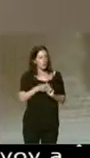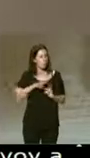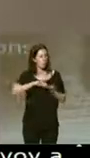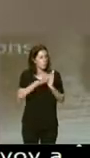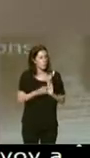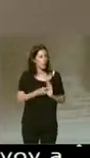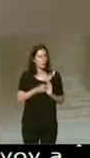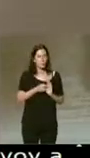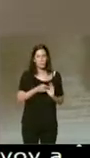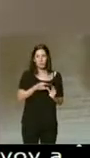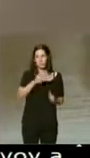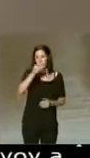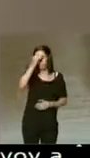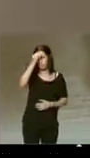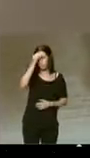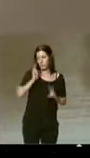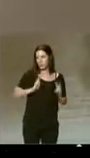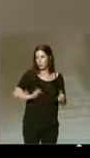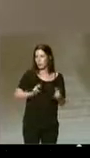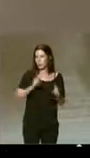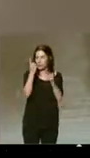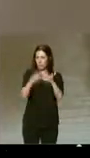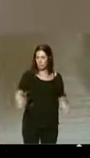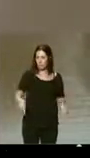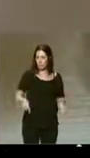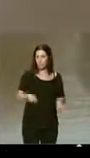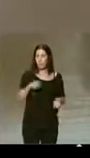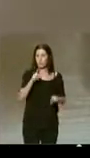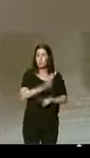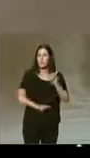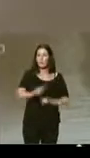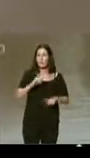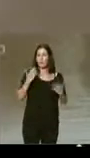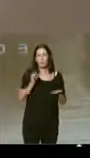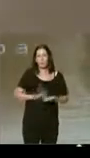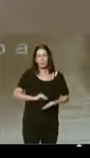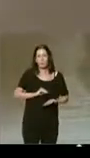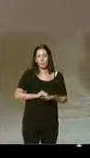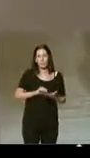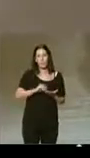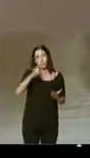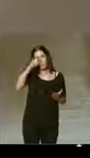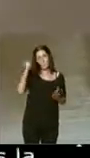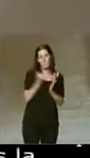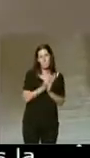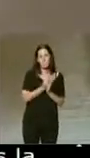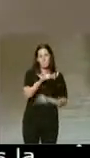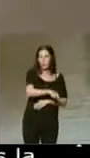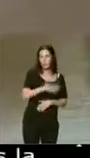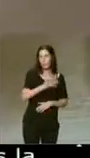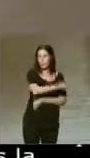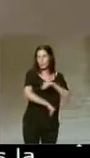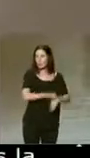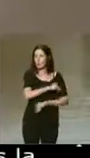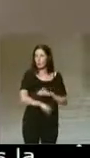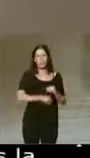that comment, you may come to a solution, and in the beginning possibly that's not what you wanted to know about, but you're coming to find information, and